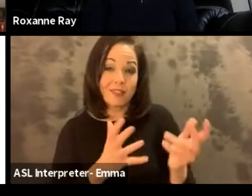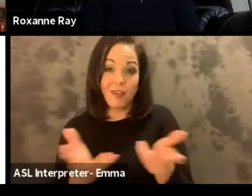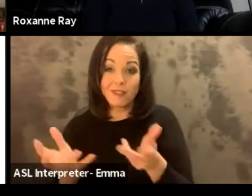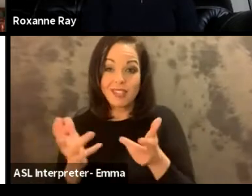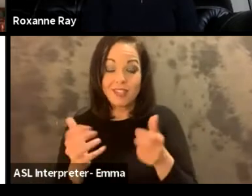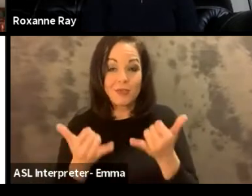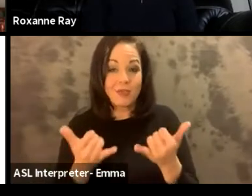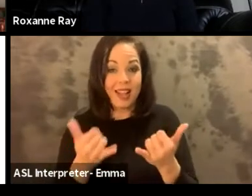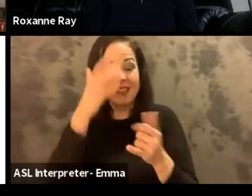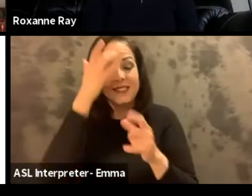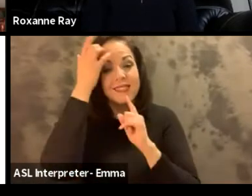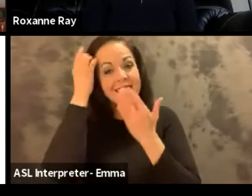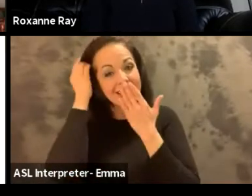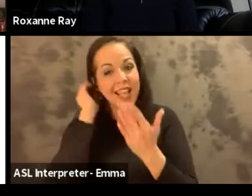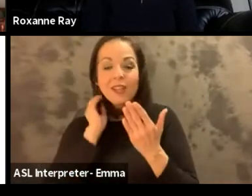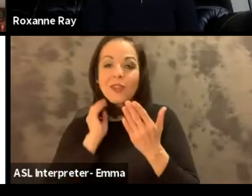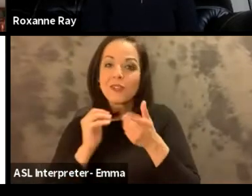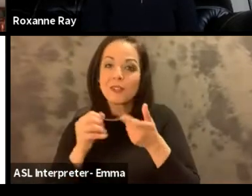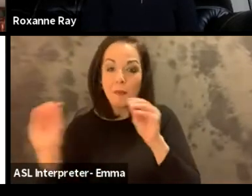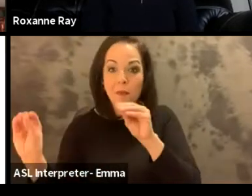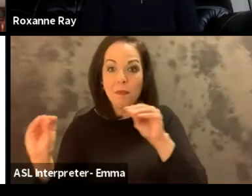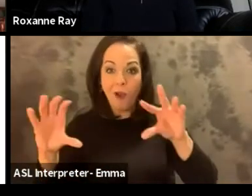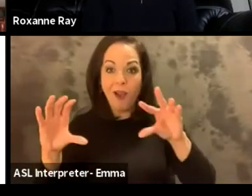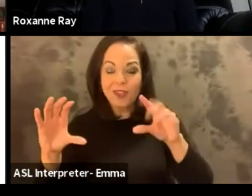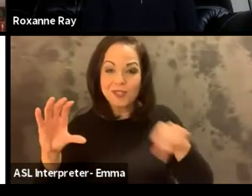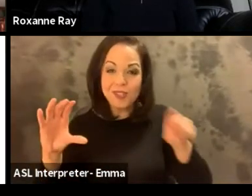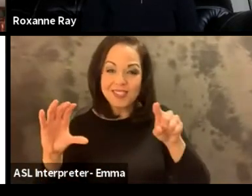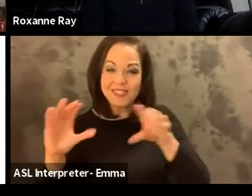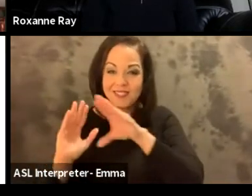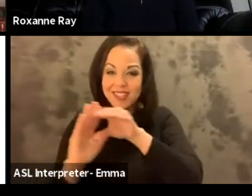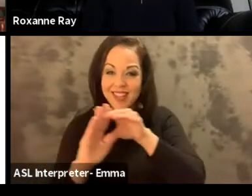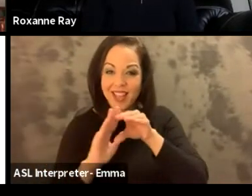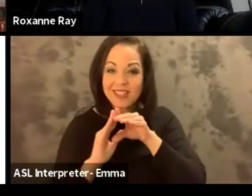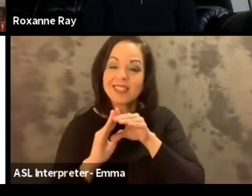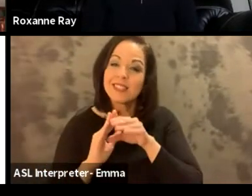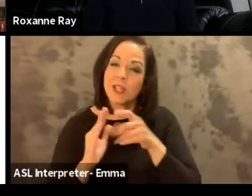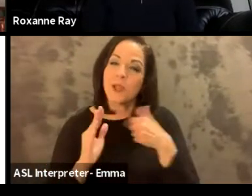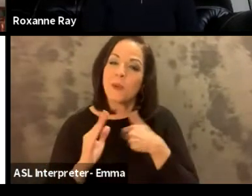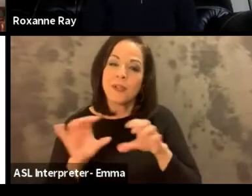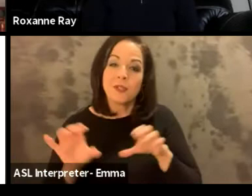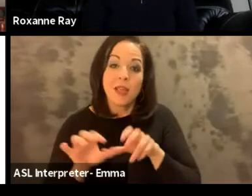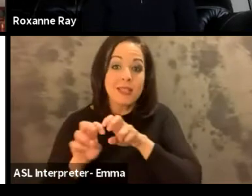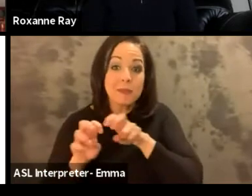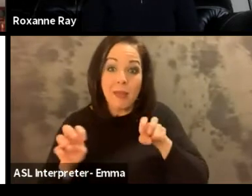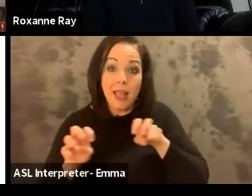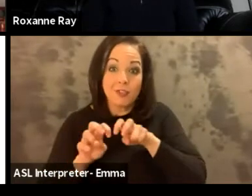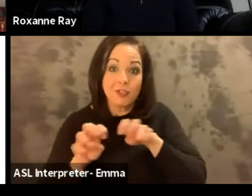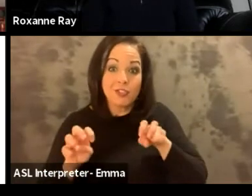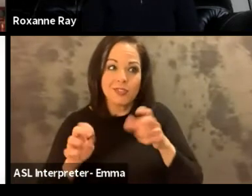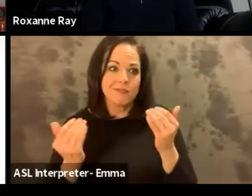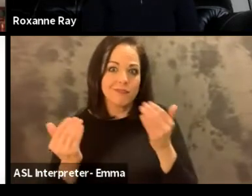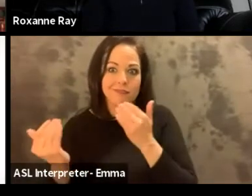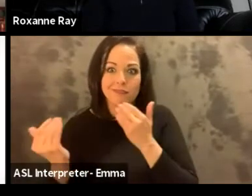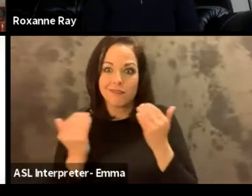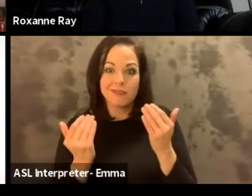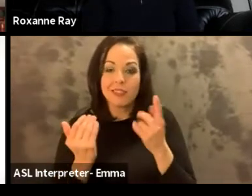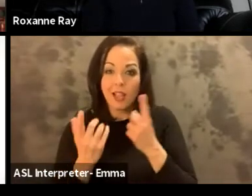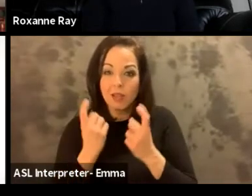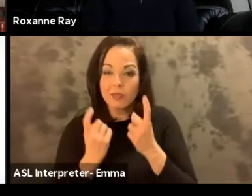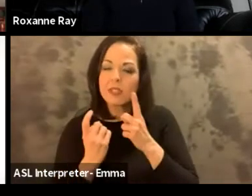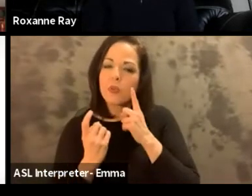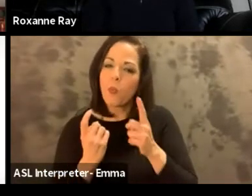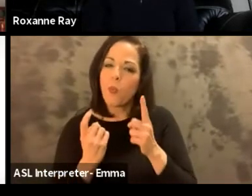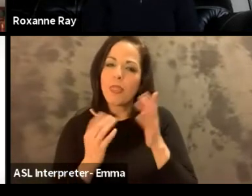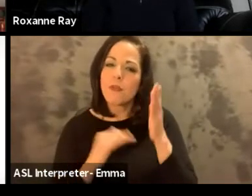Thank you for turning on your videos. We're doing these panels so that we can envision what a future of equity and